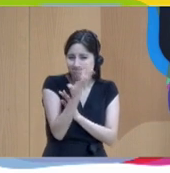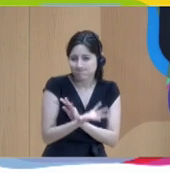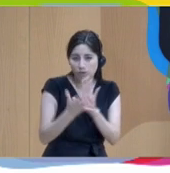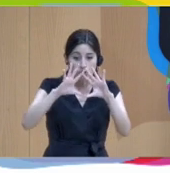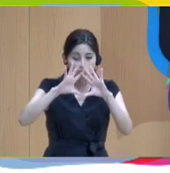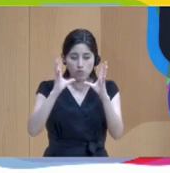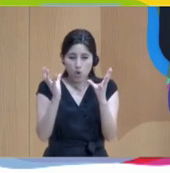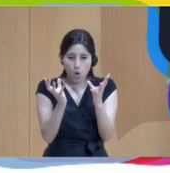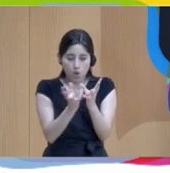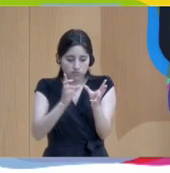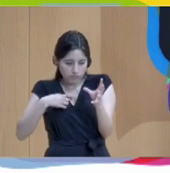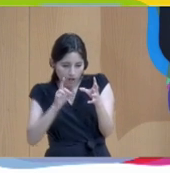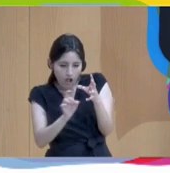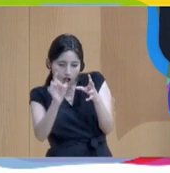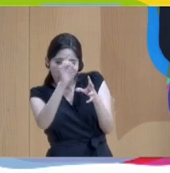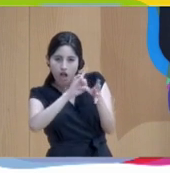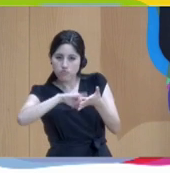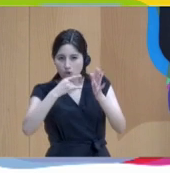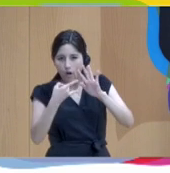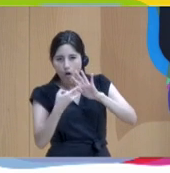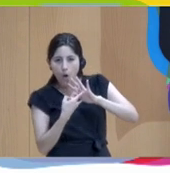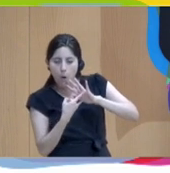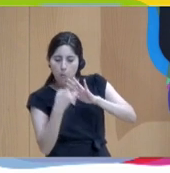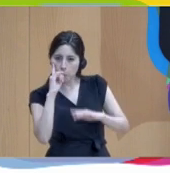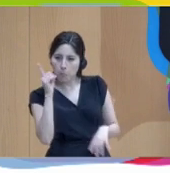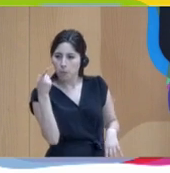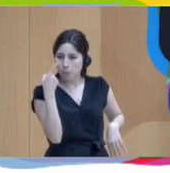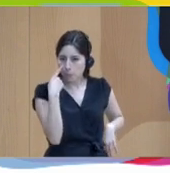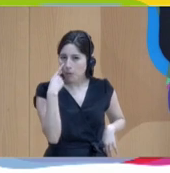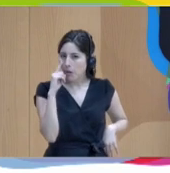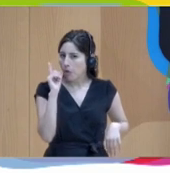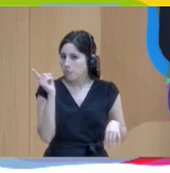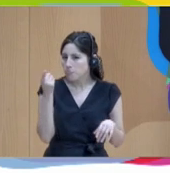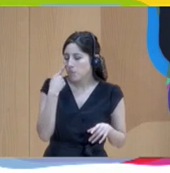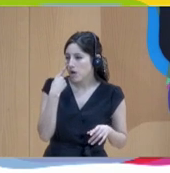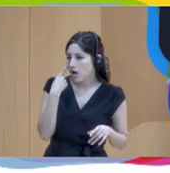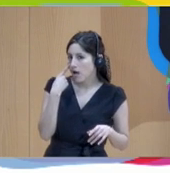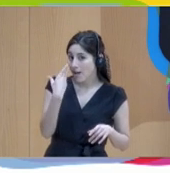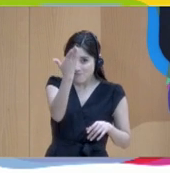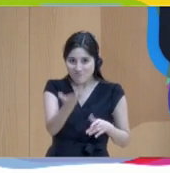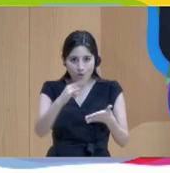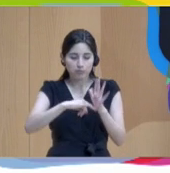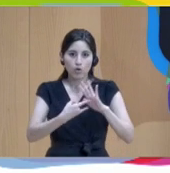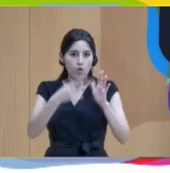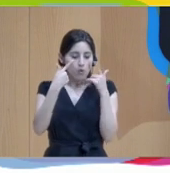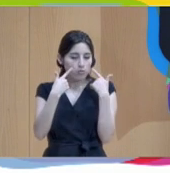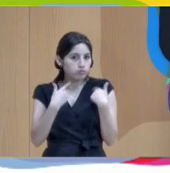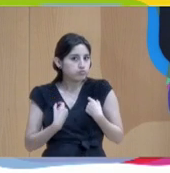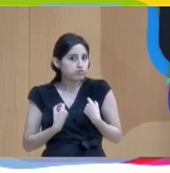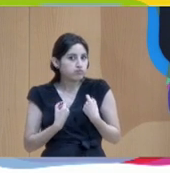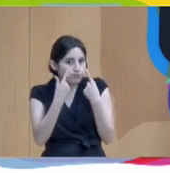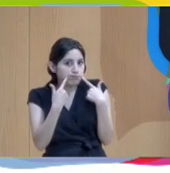very impressed by your project here and I think that this is the avant-garde of Spain